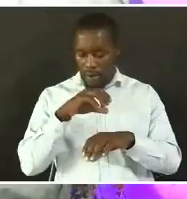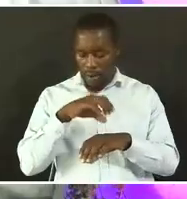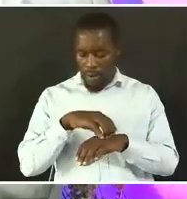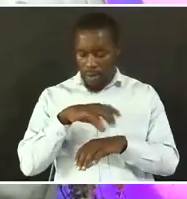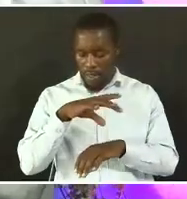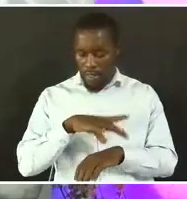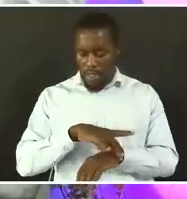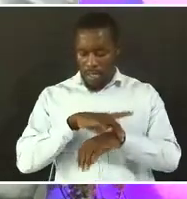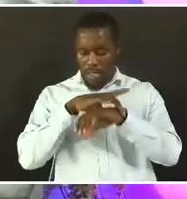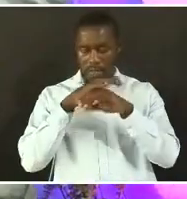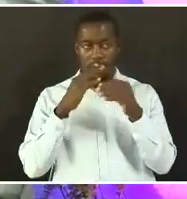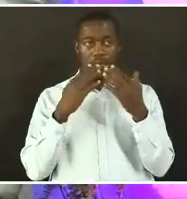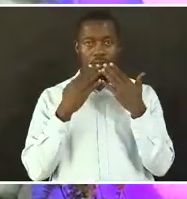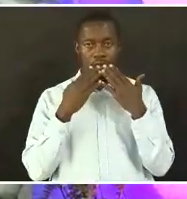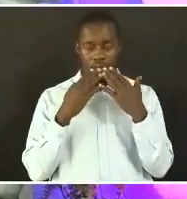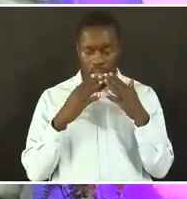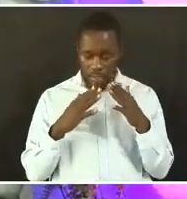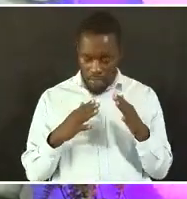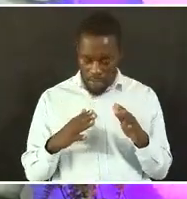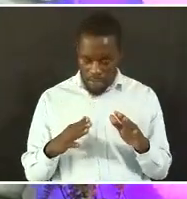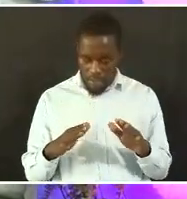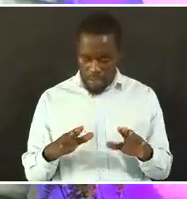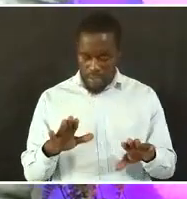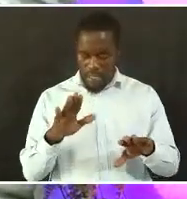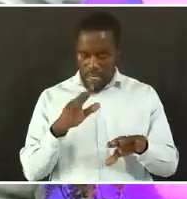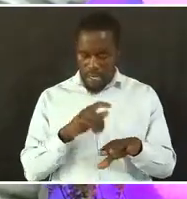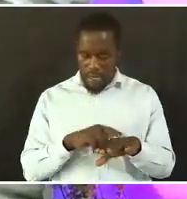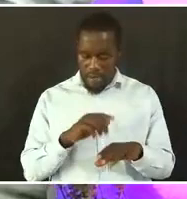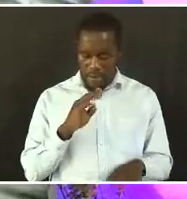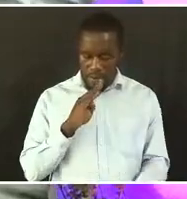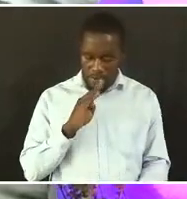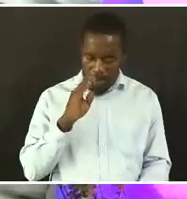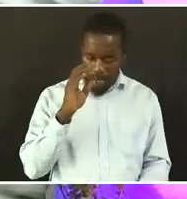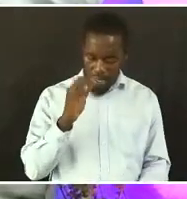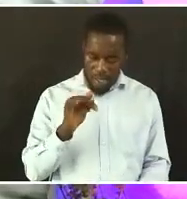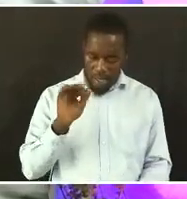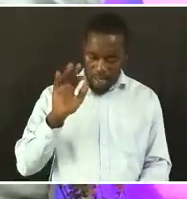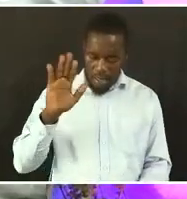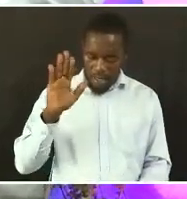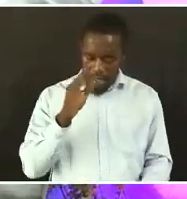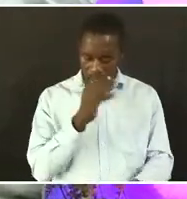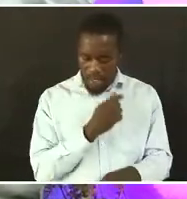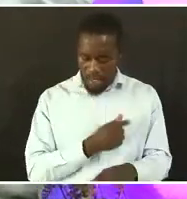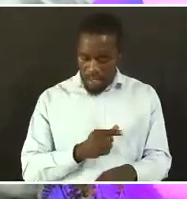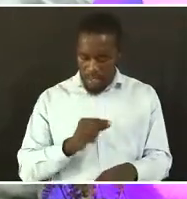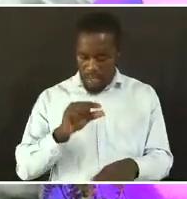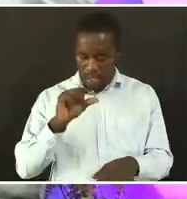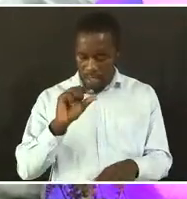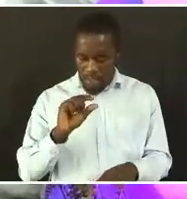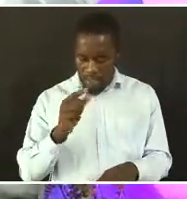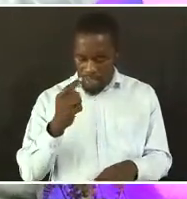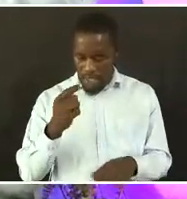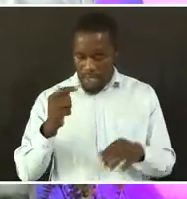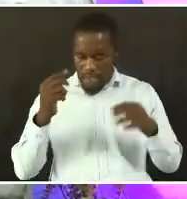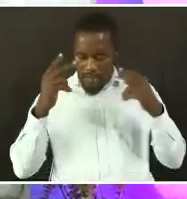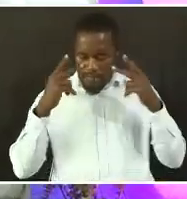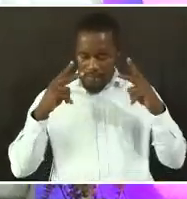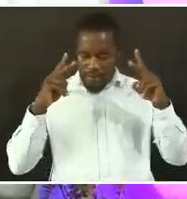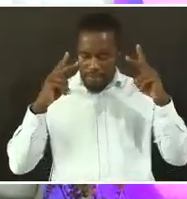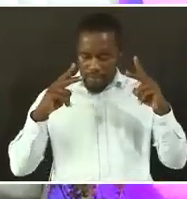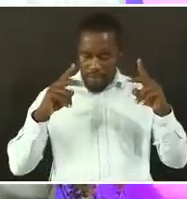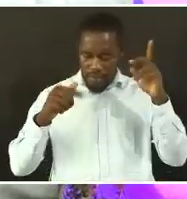On earth is done, whereby Thy grace the